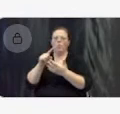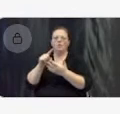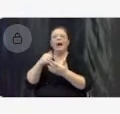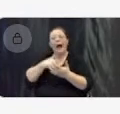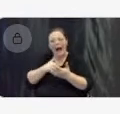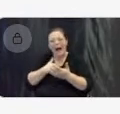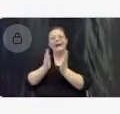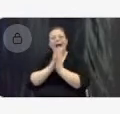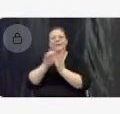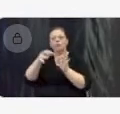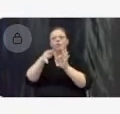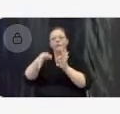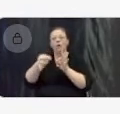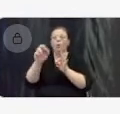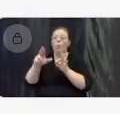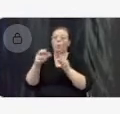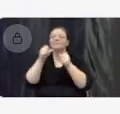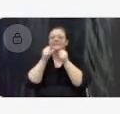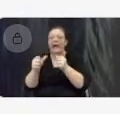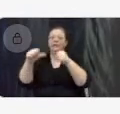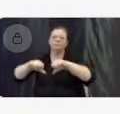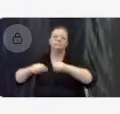you to defer or deny.